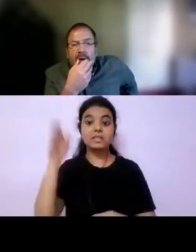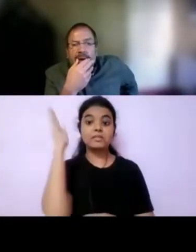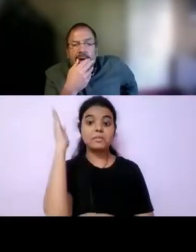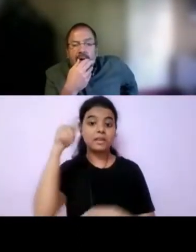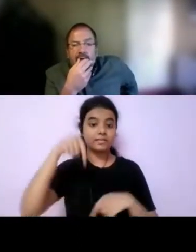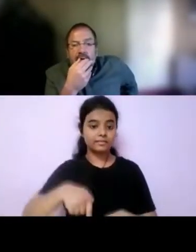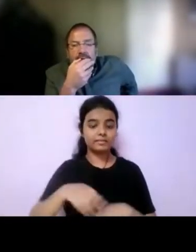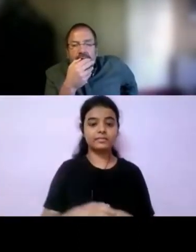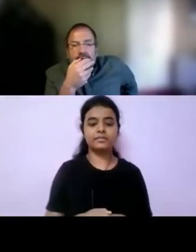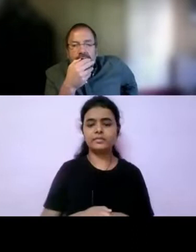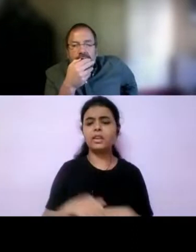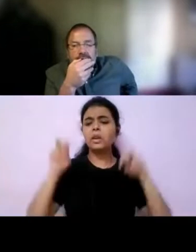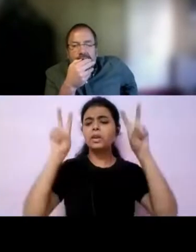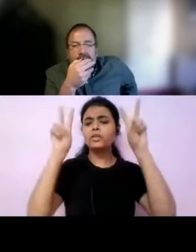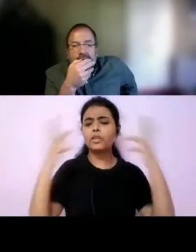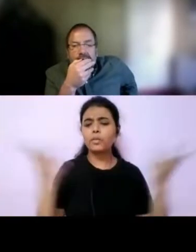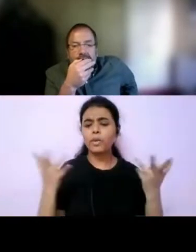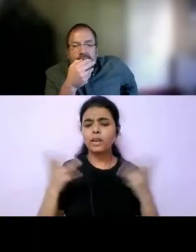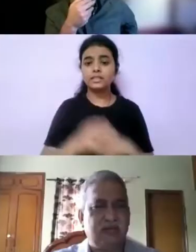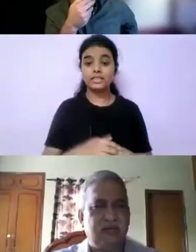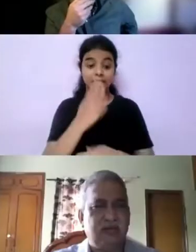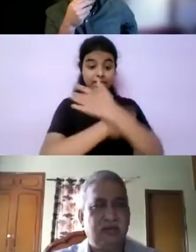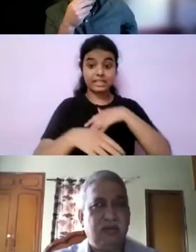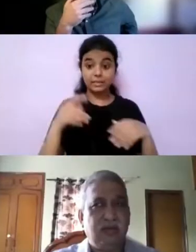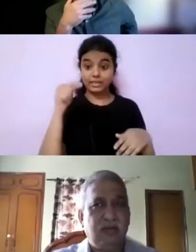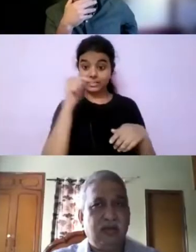does disability research matters.